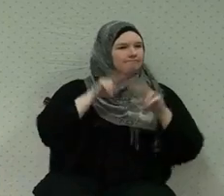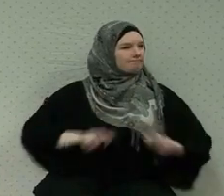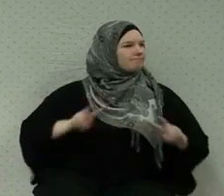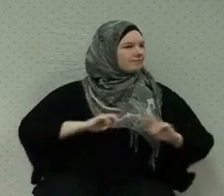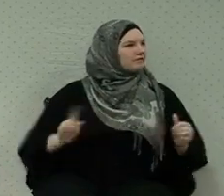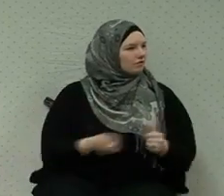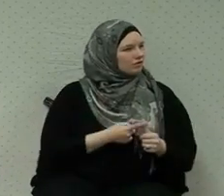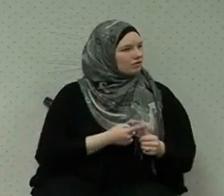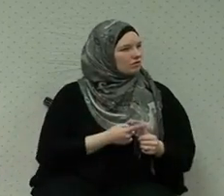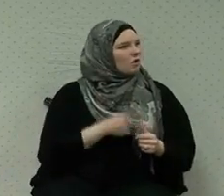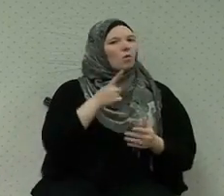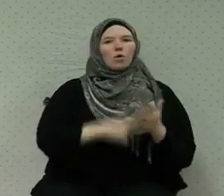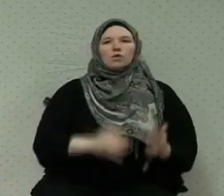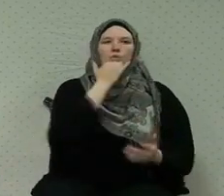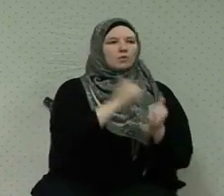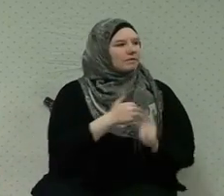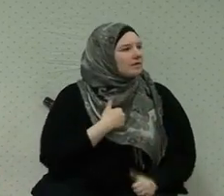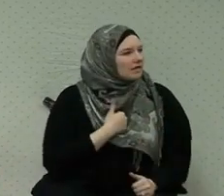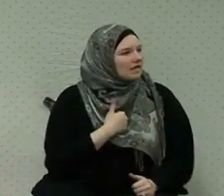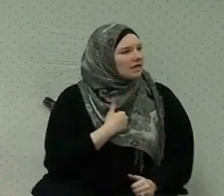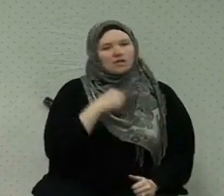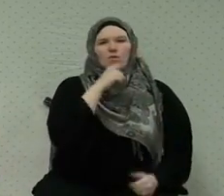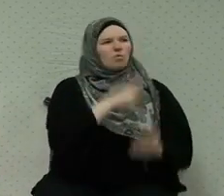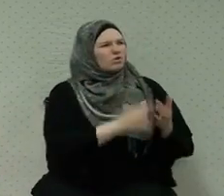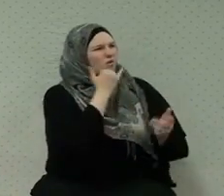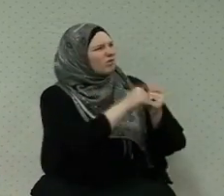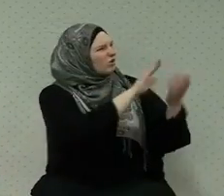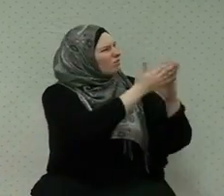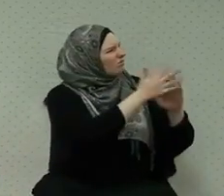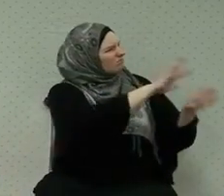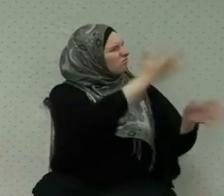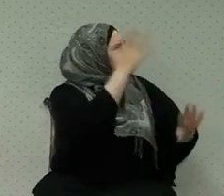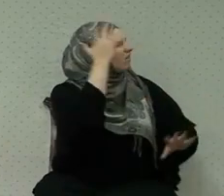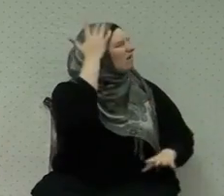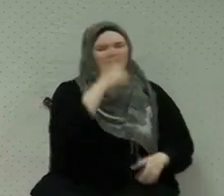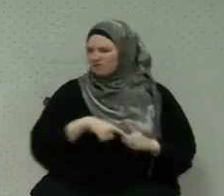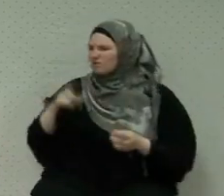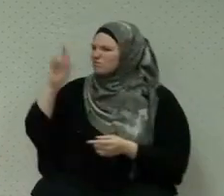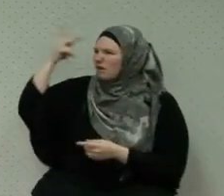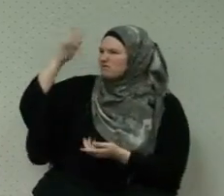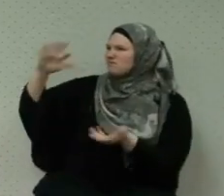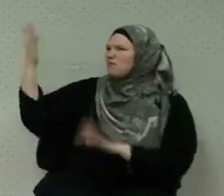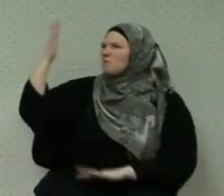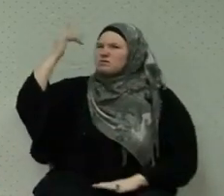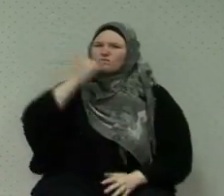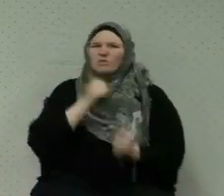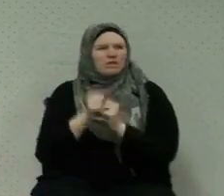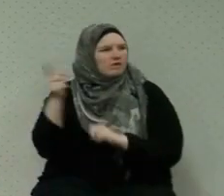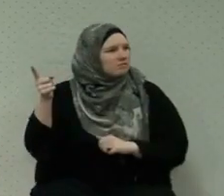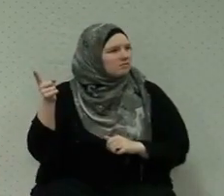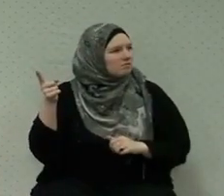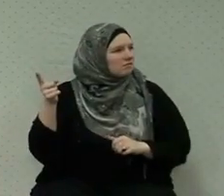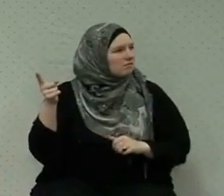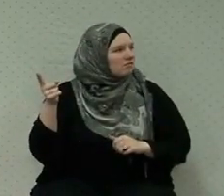yourself, what is wrong with you? Not with the community, not with the society, not with politicians, because at